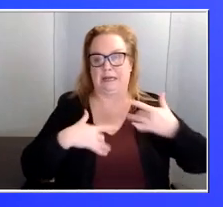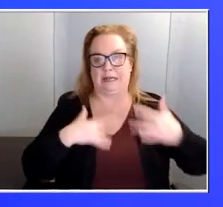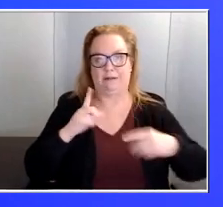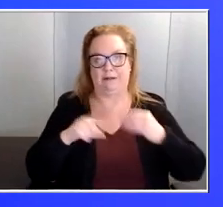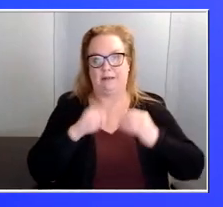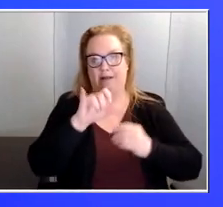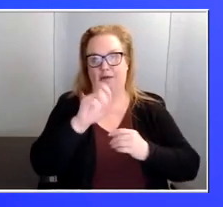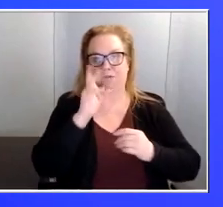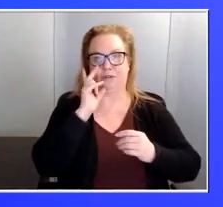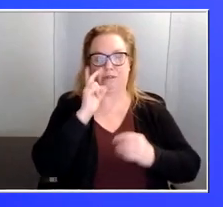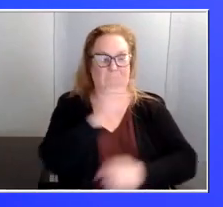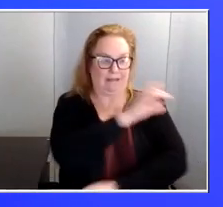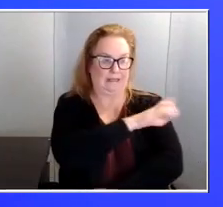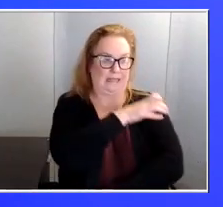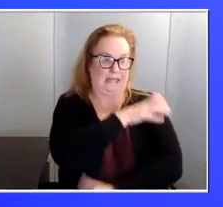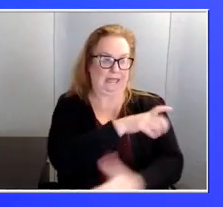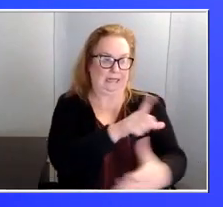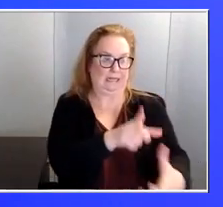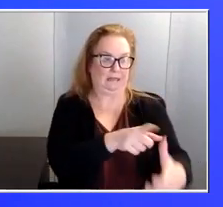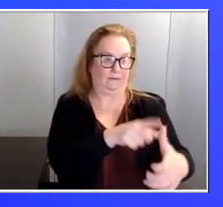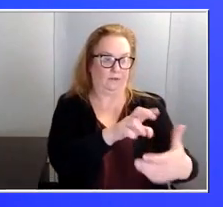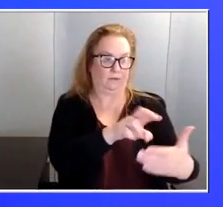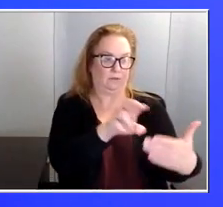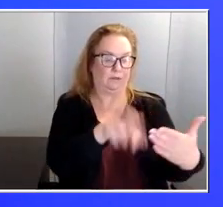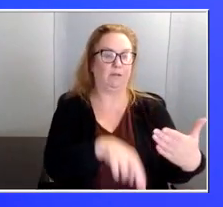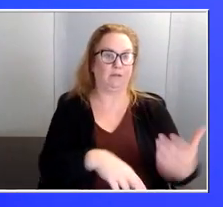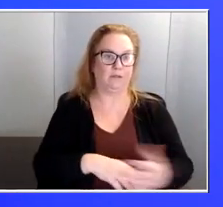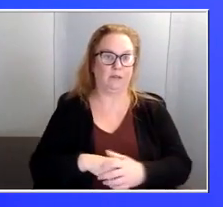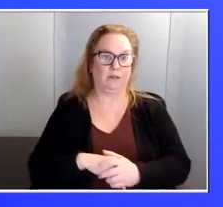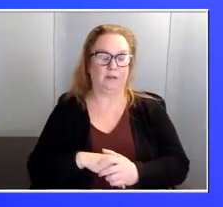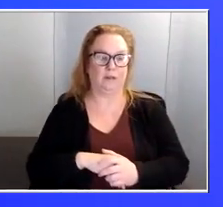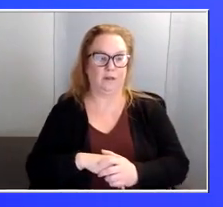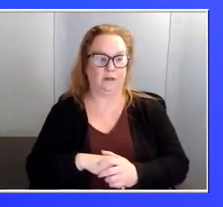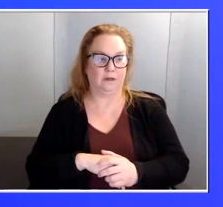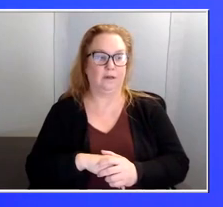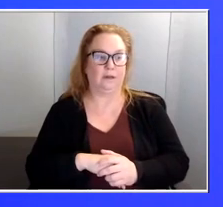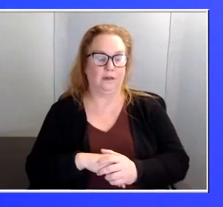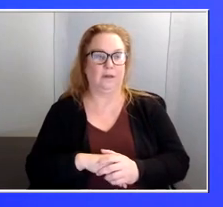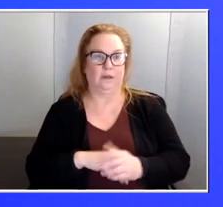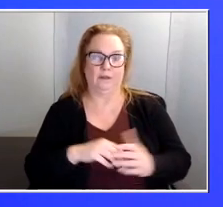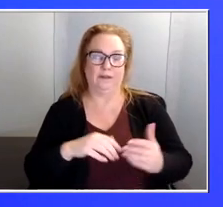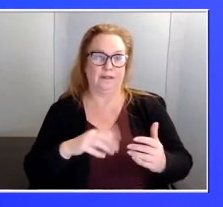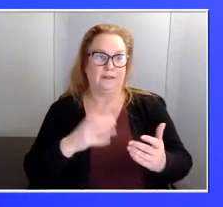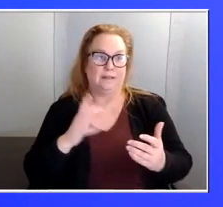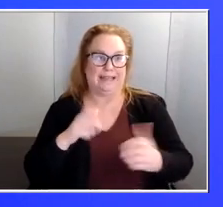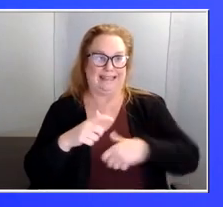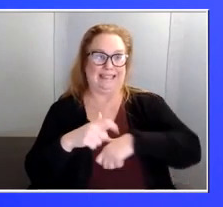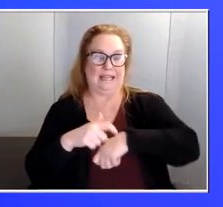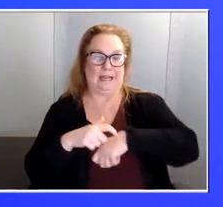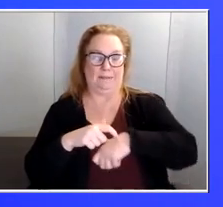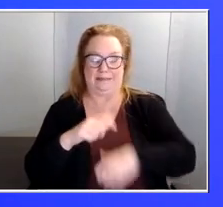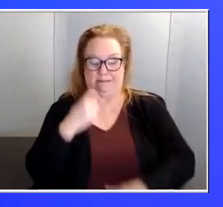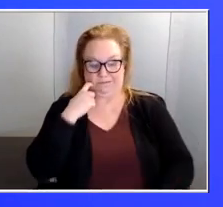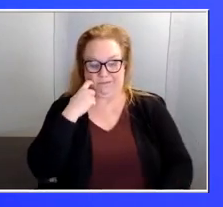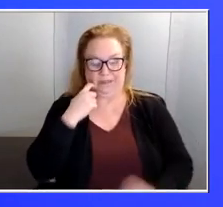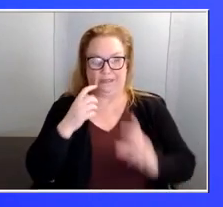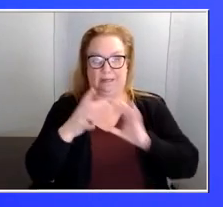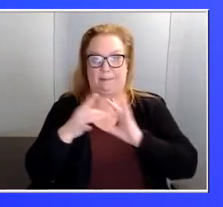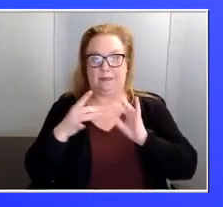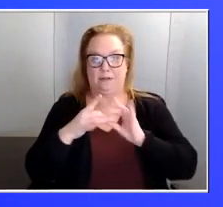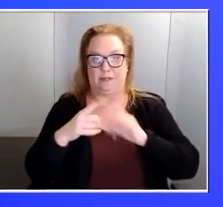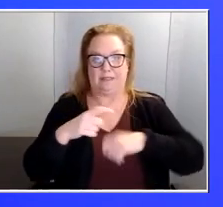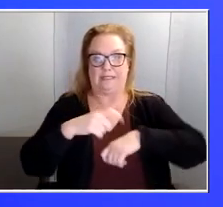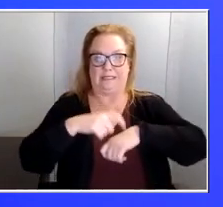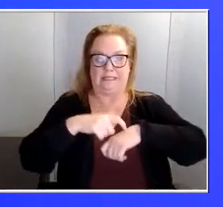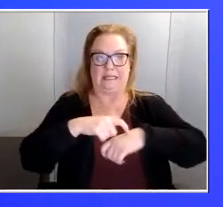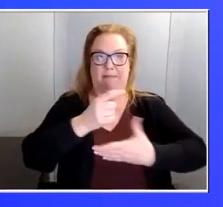when she saw clinically the first results of that. So this was really, and this is kind of like the time, as Dr. McGuirk was saying, this is the time of the cellular therapy